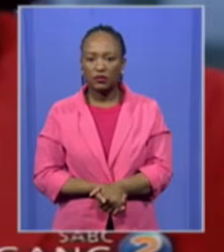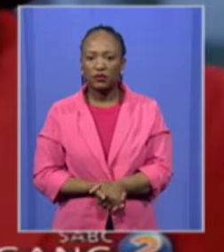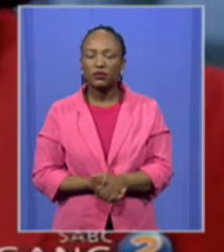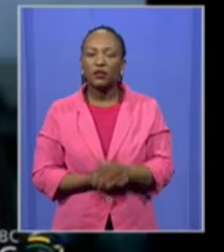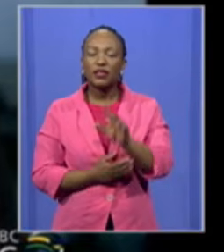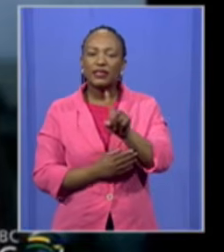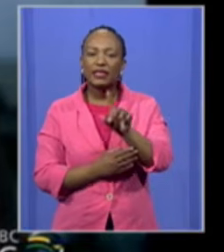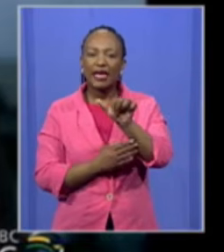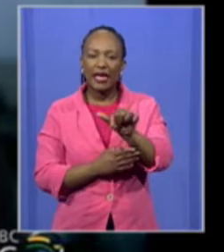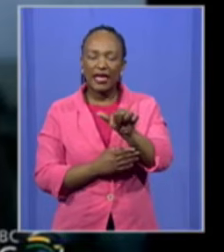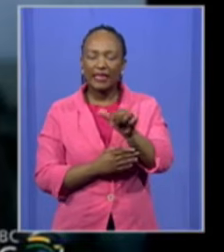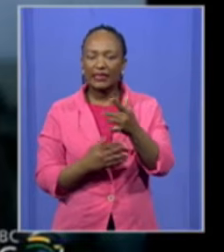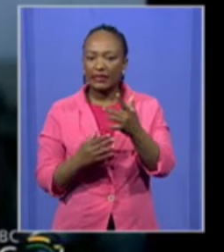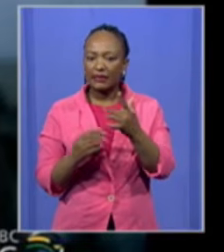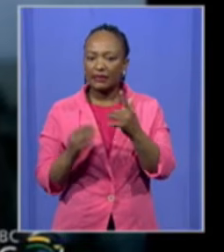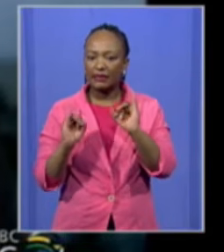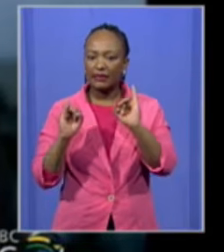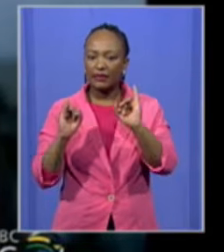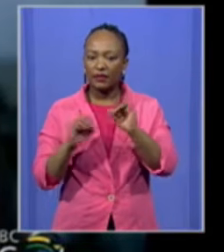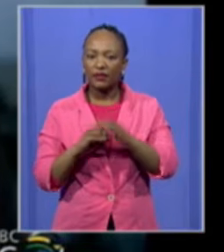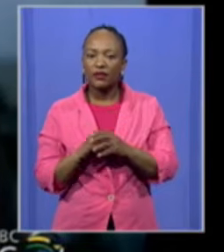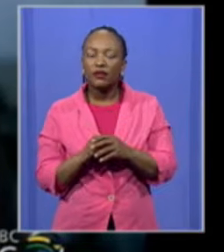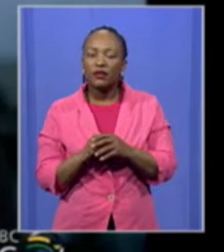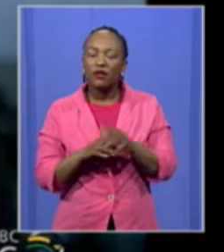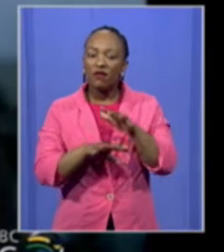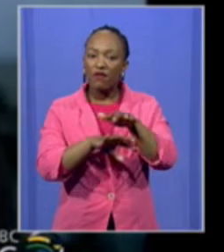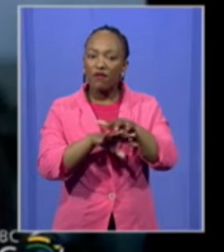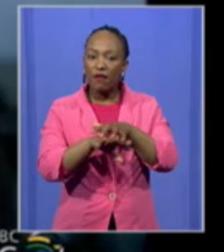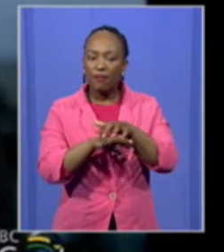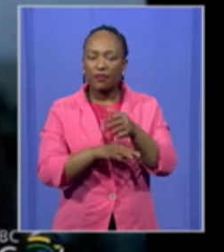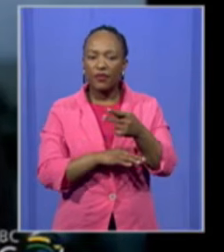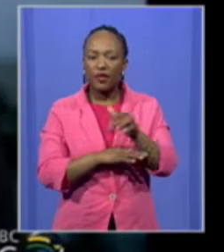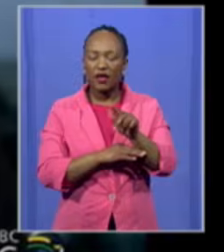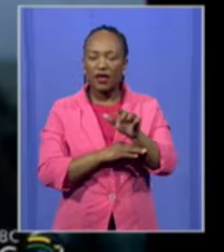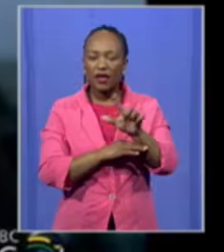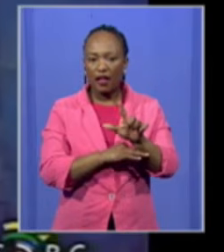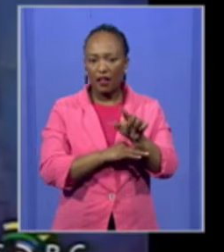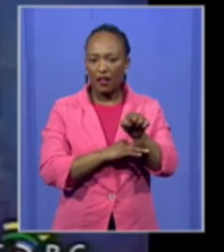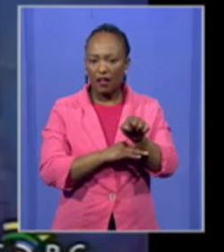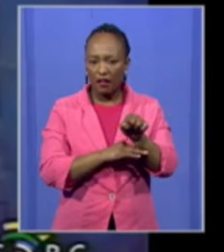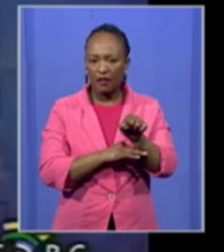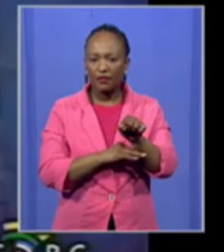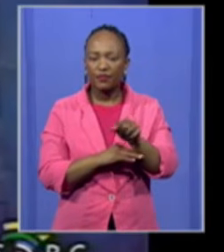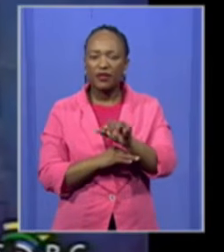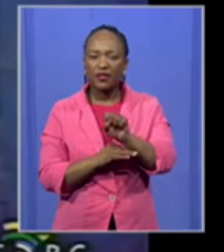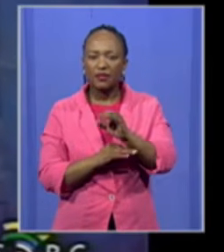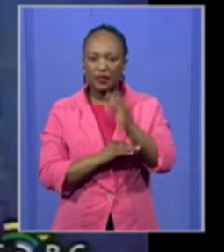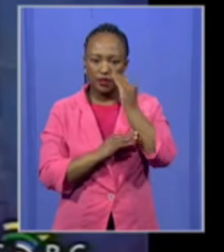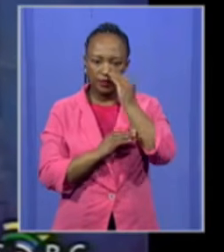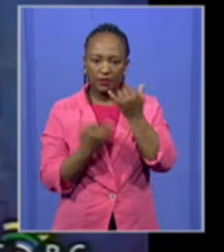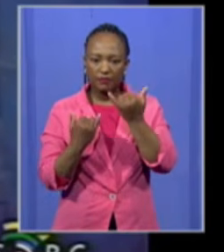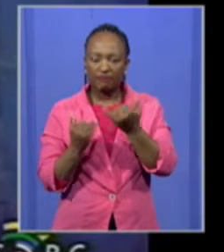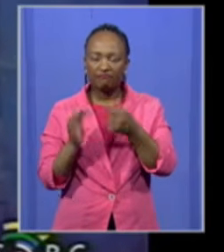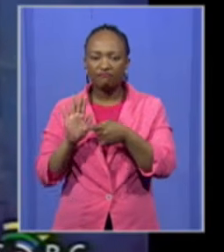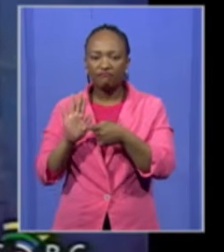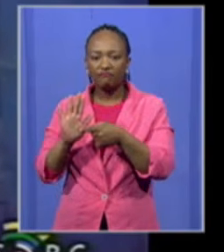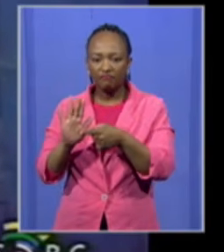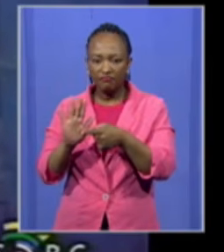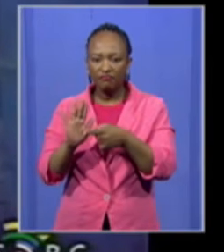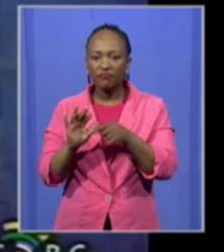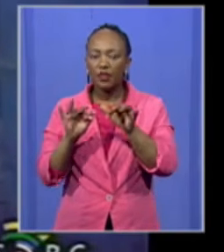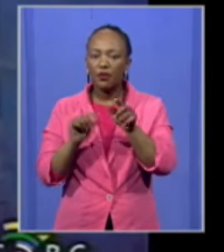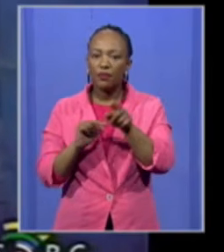haholo ho malapa le 15 a polasi ya Heckle ka Botjhabela SABC e ka be ihlalositse tlalehong ya yona hore